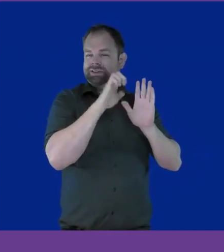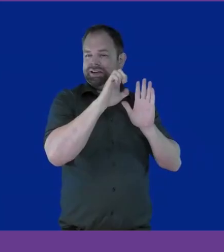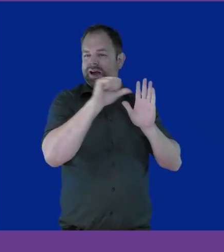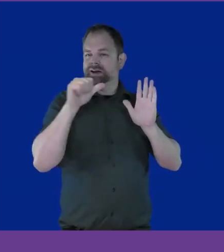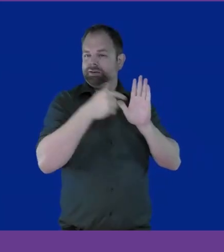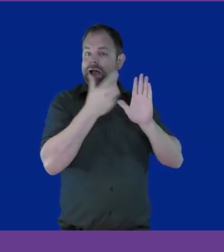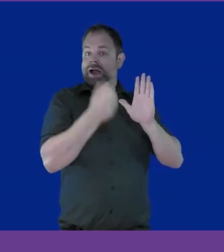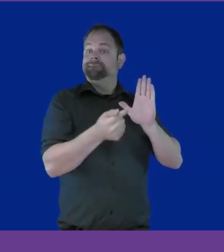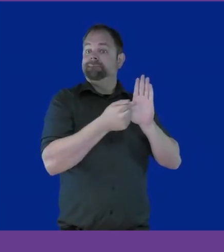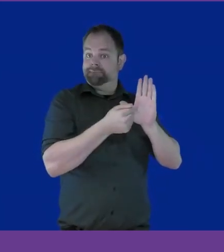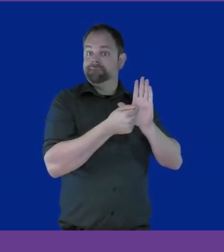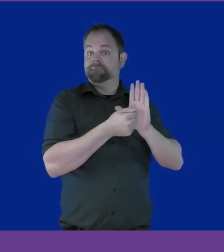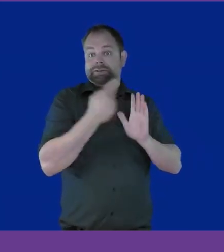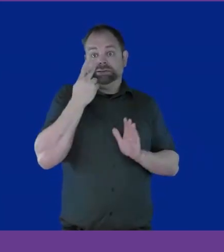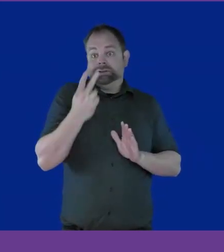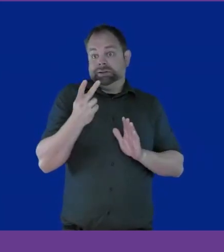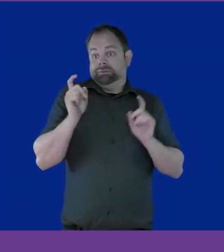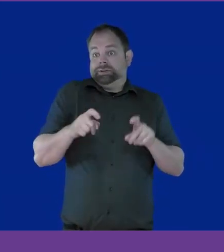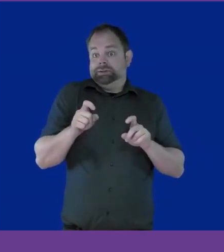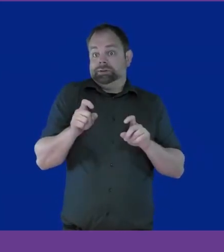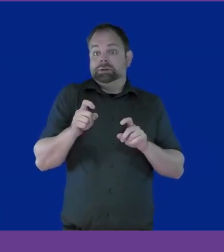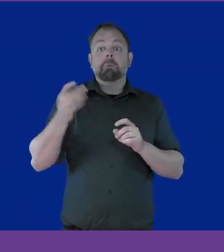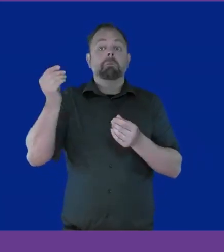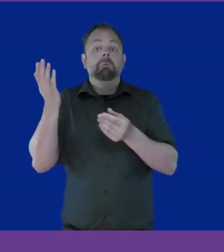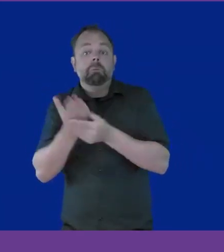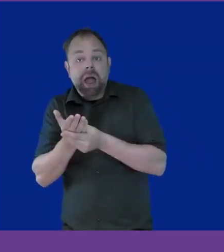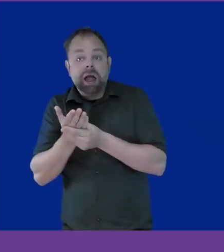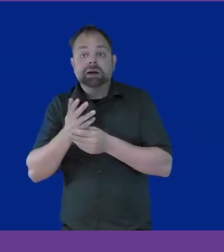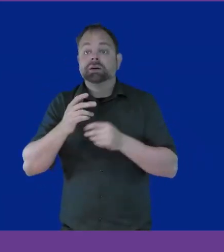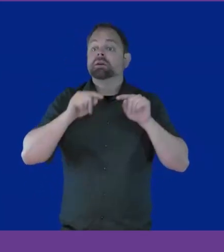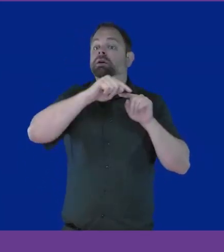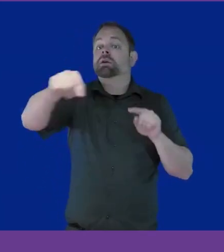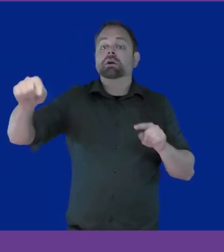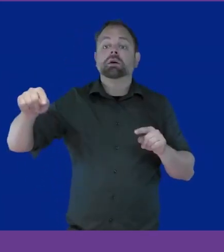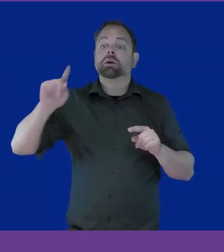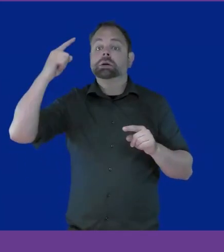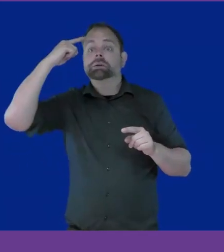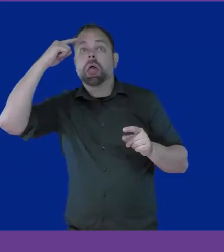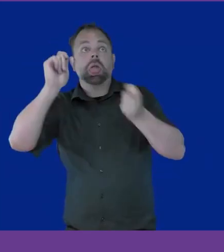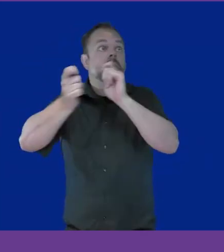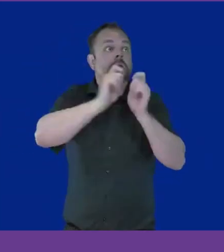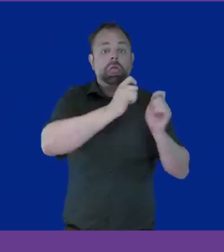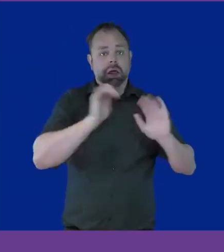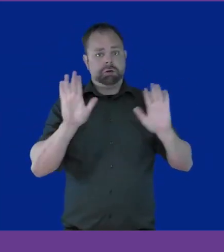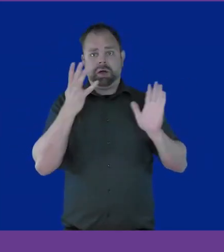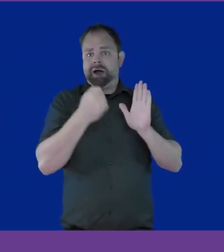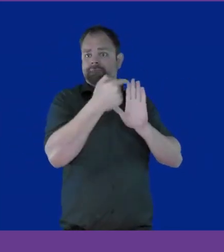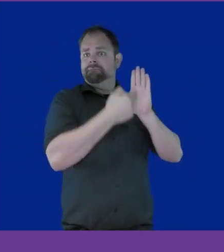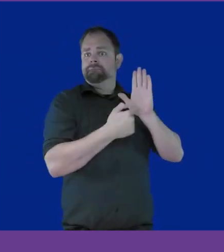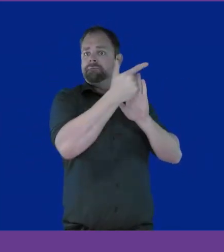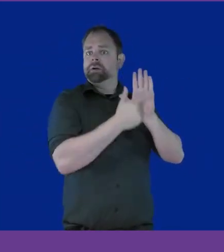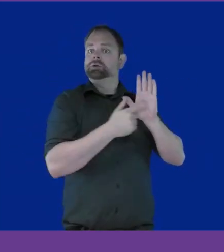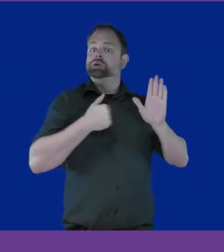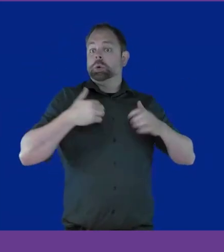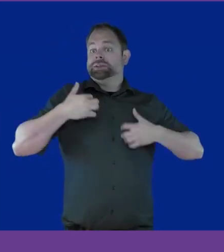and I'm really crossing my fingers for that the world will be a better place after the EEA is now implemented. Thanks.